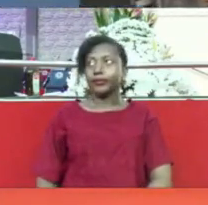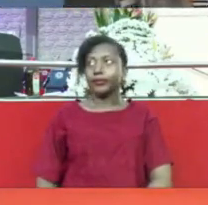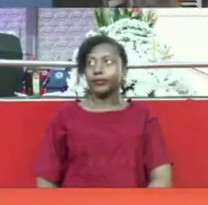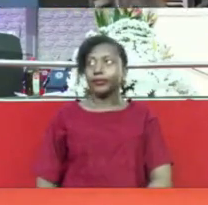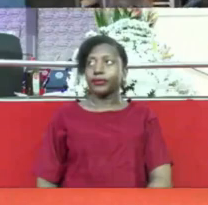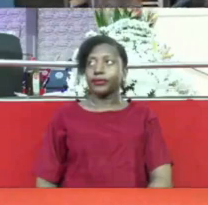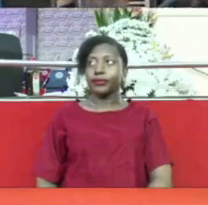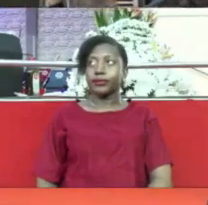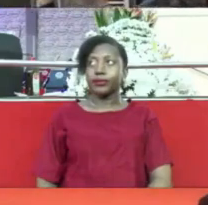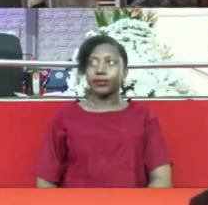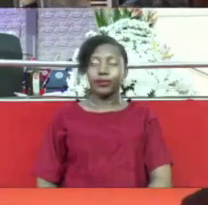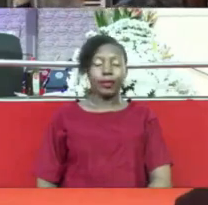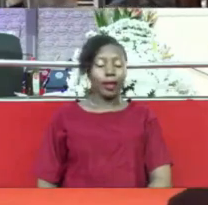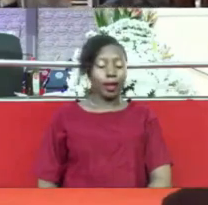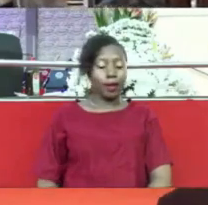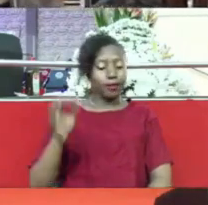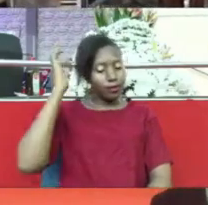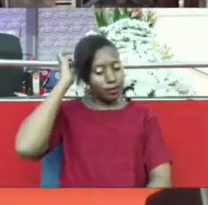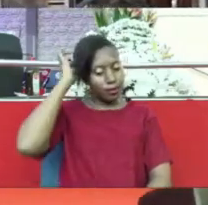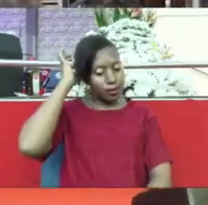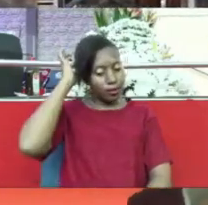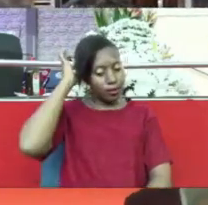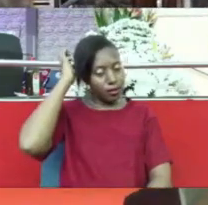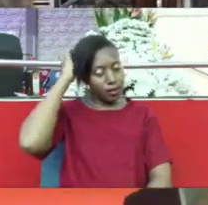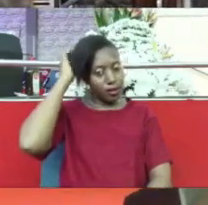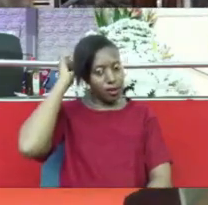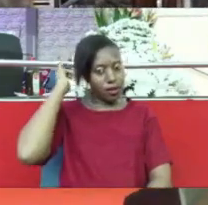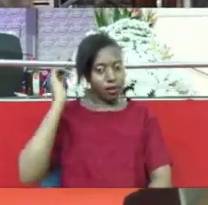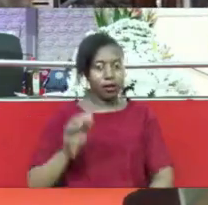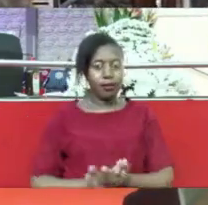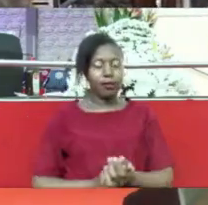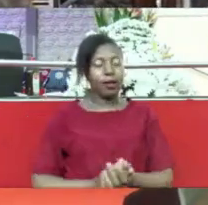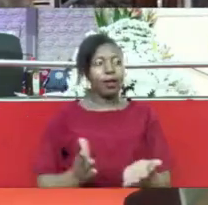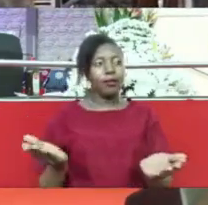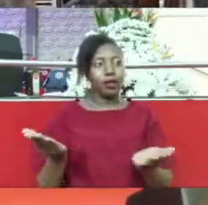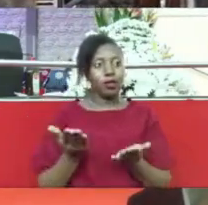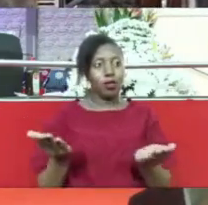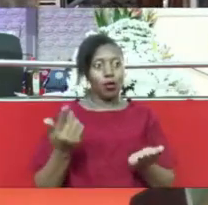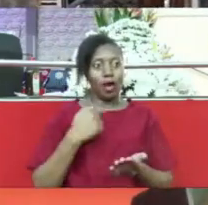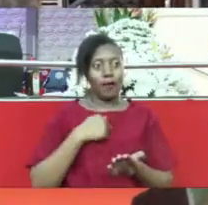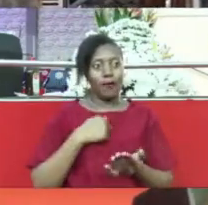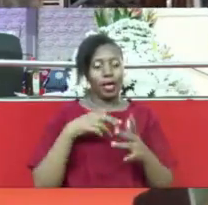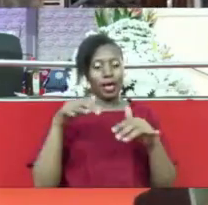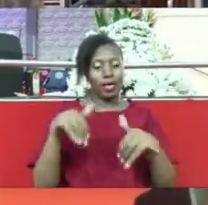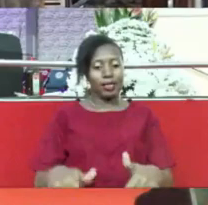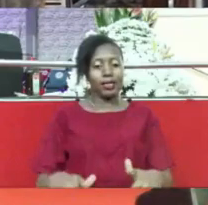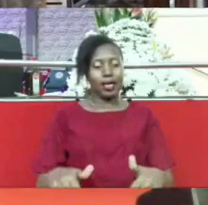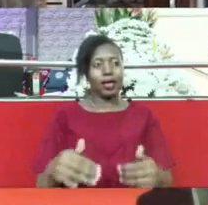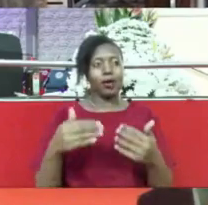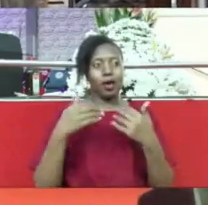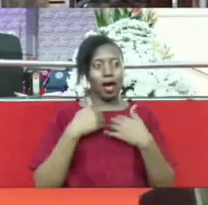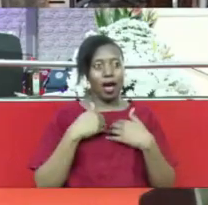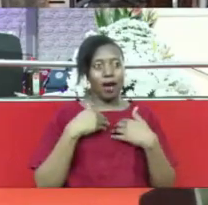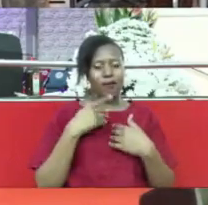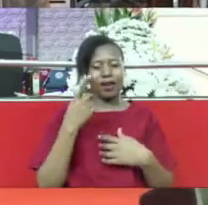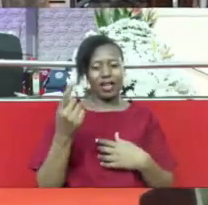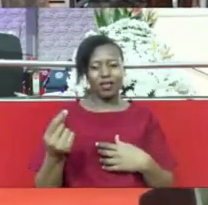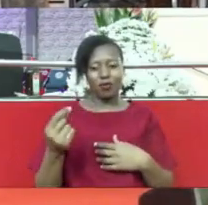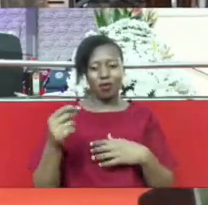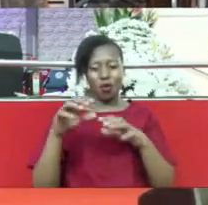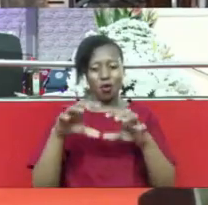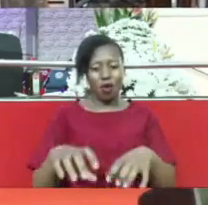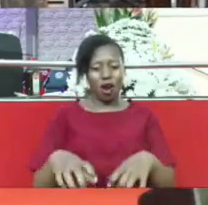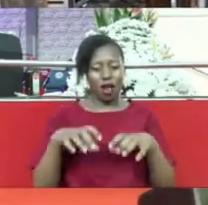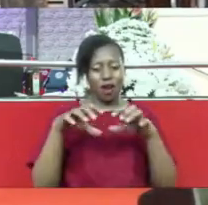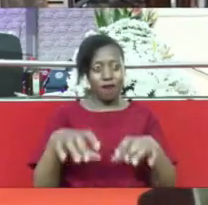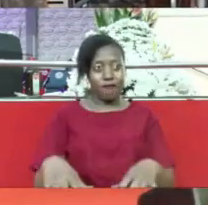Where I live, we have a small Scott kitchen garden at the back. Yeah, and